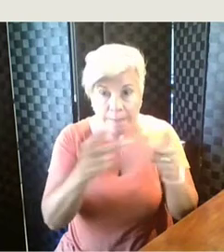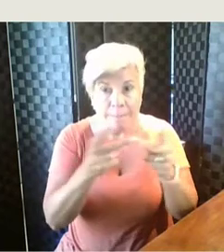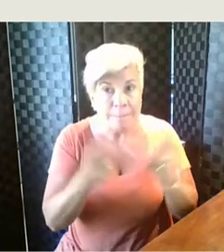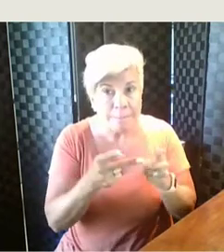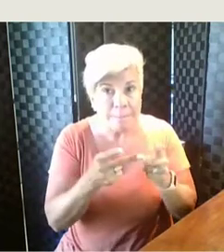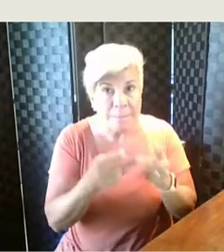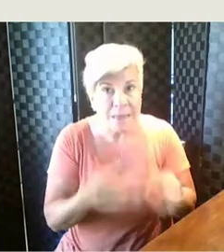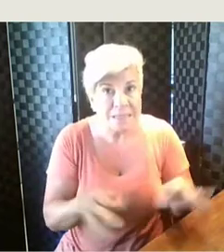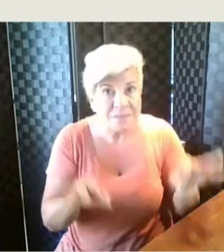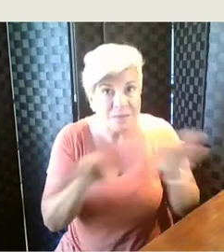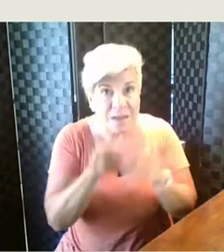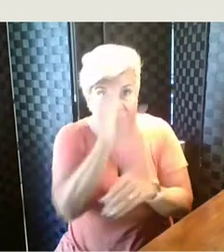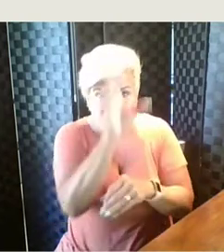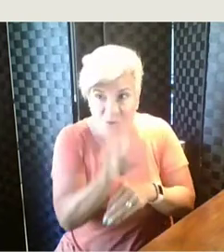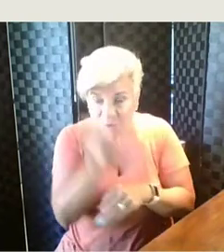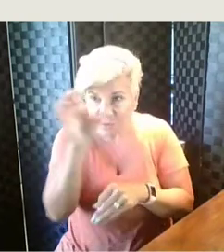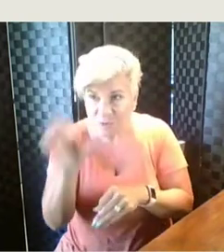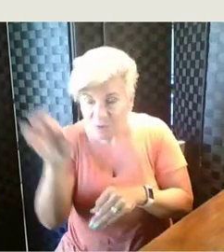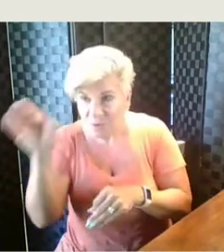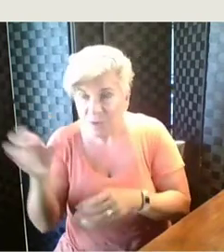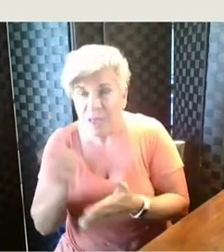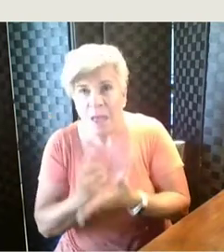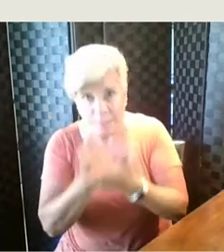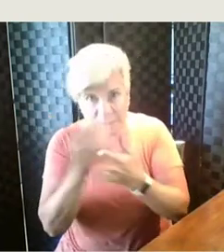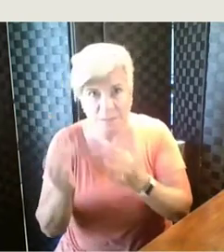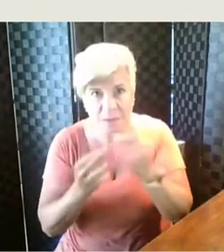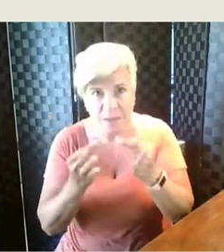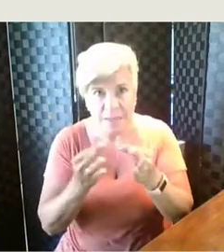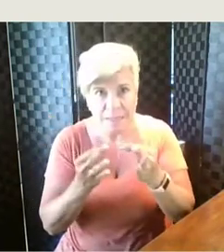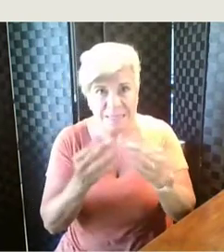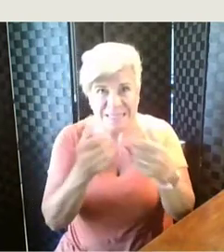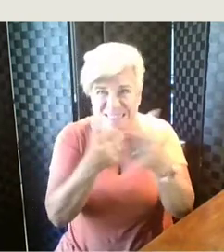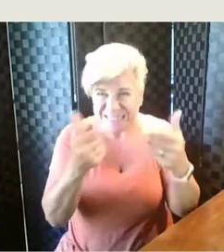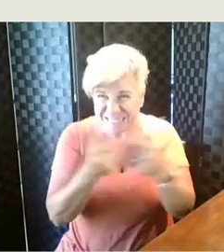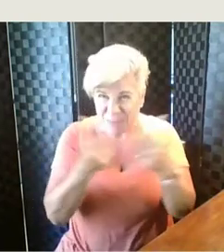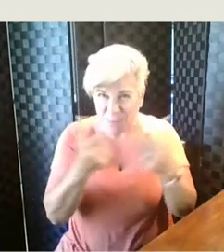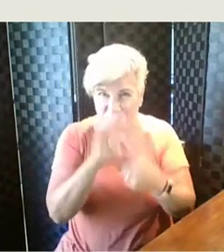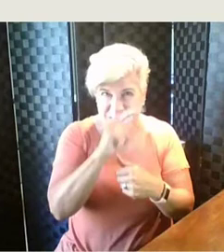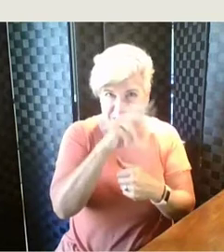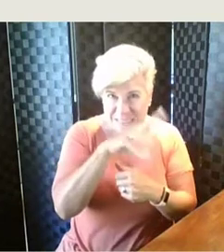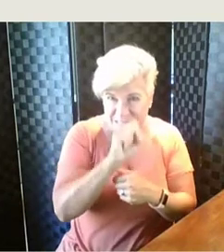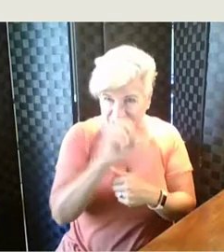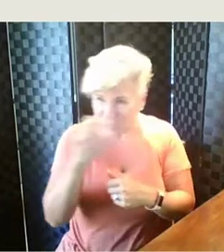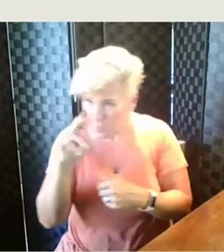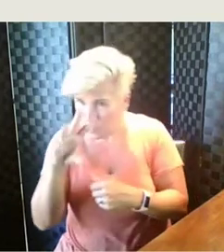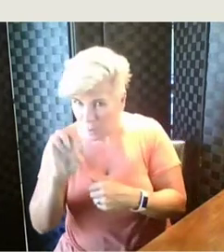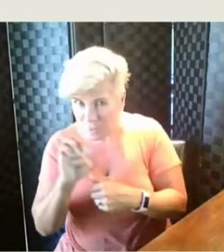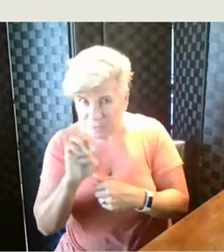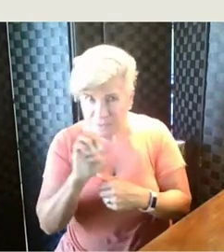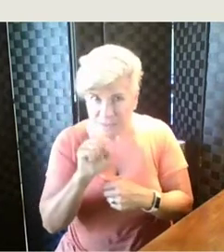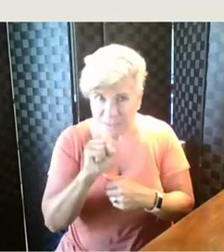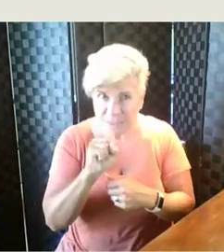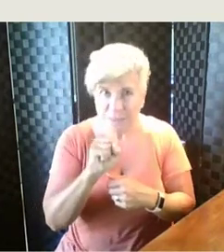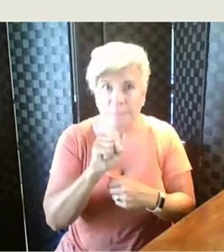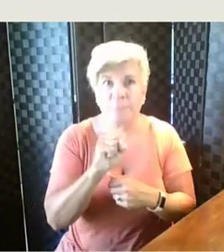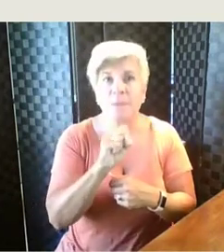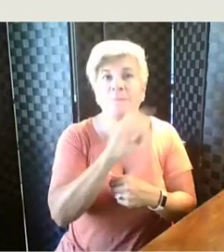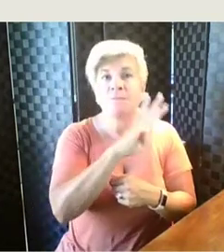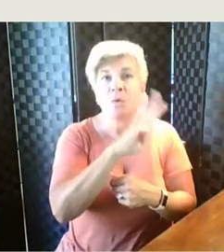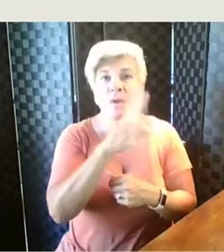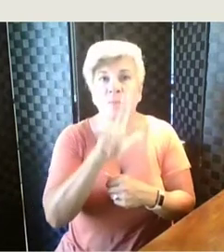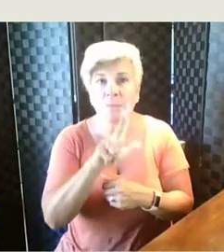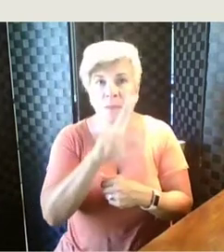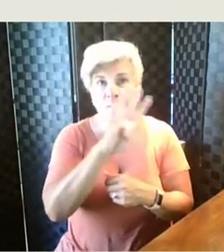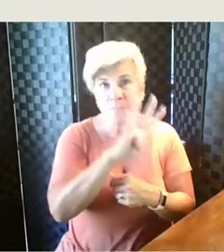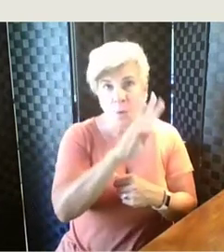problem like 43 plus 25. If we break each number into tens and ones, 43 is 4 tens and 3